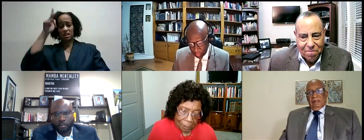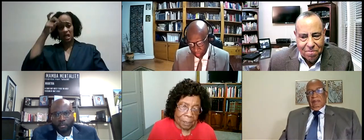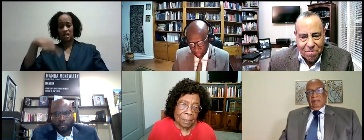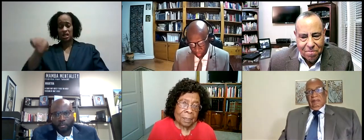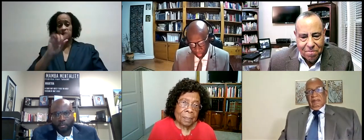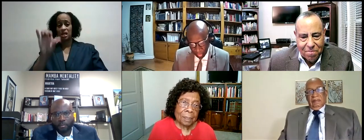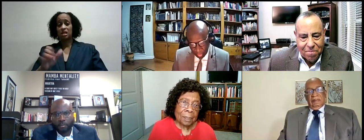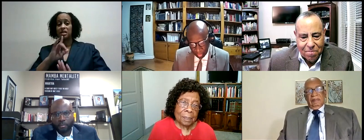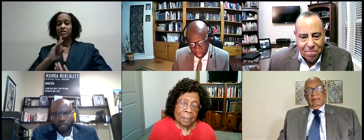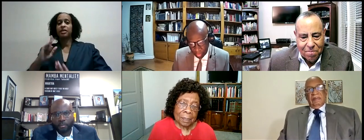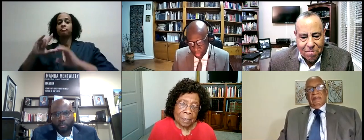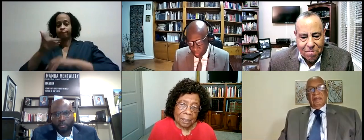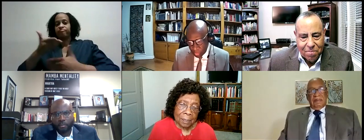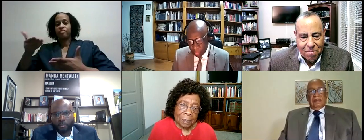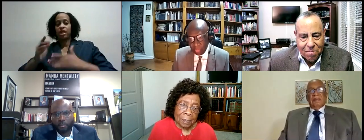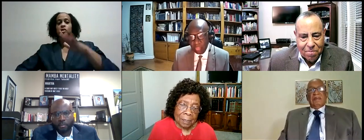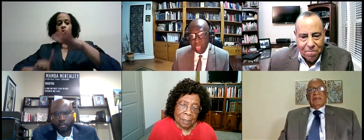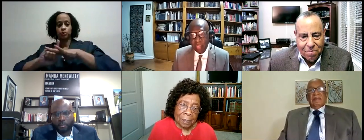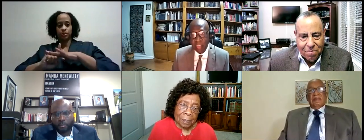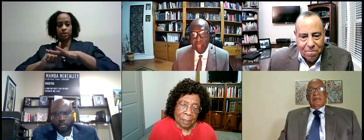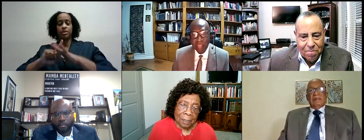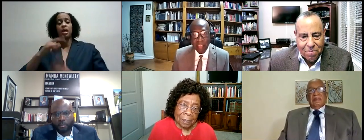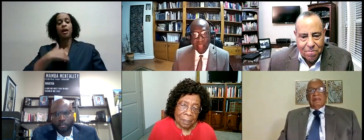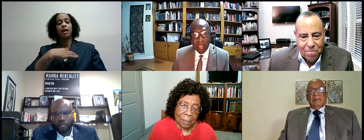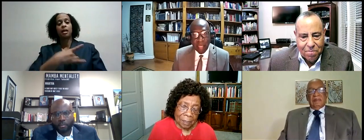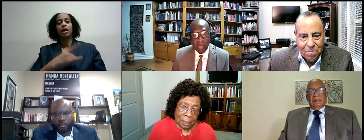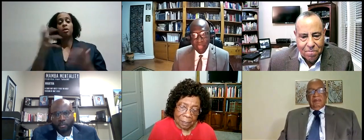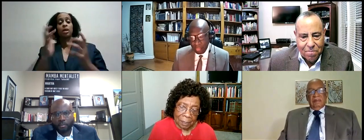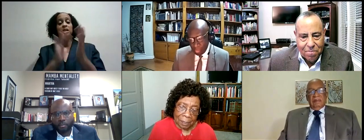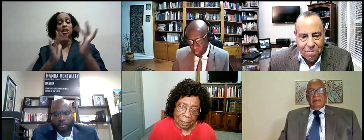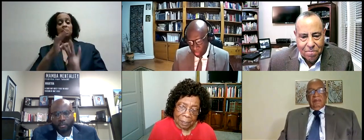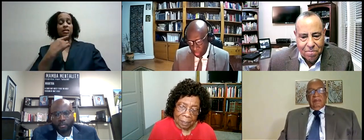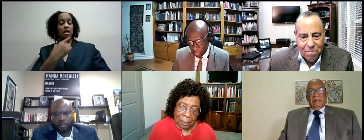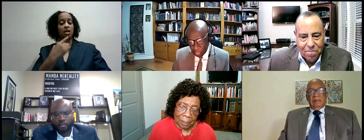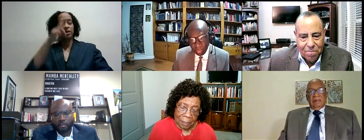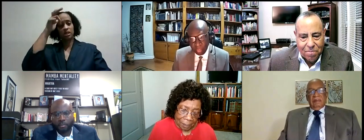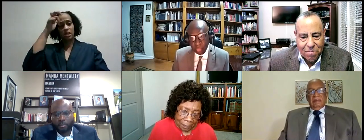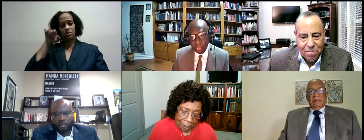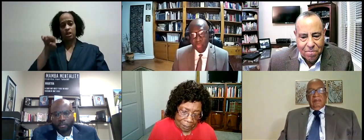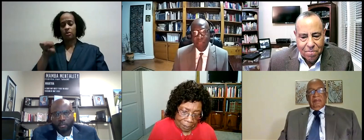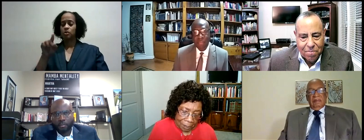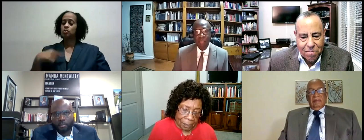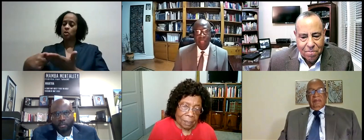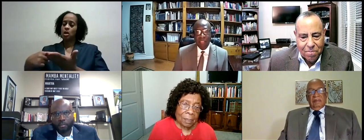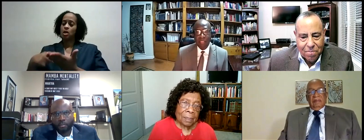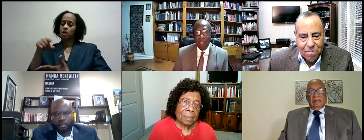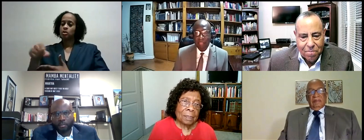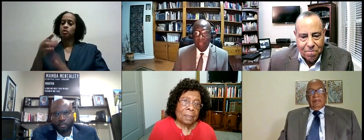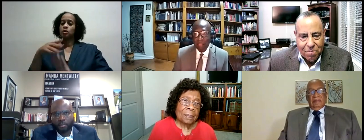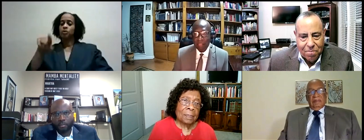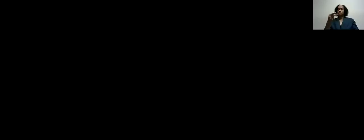up. I like what Jesus said about Satan when he was talking to the